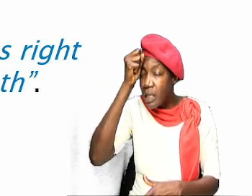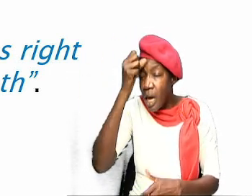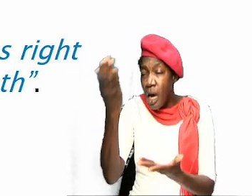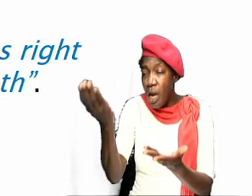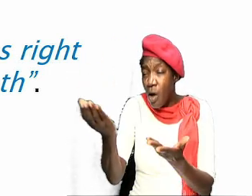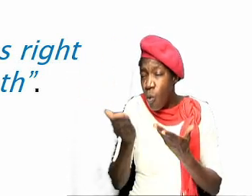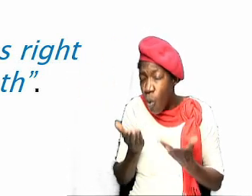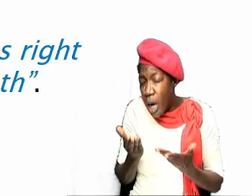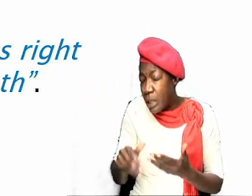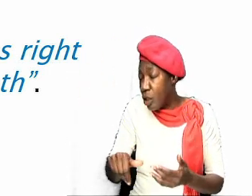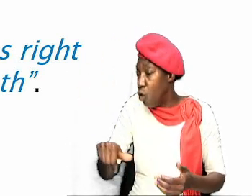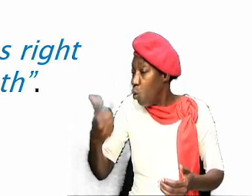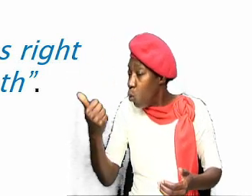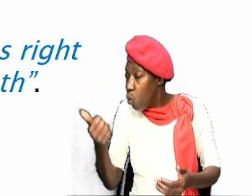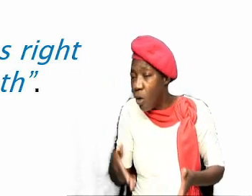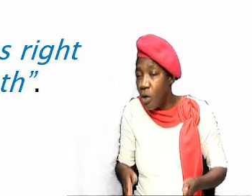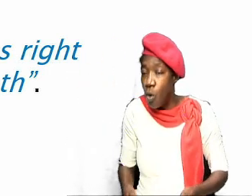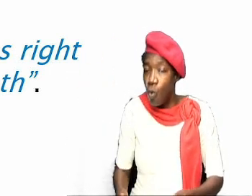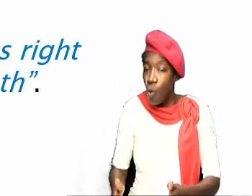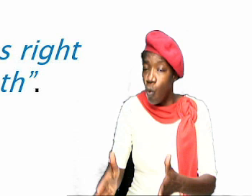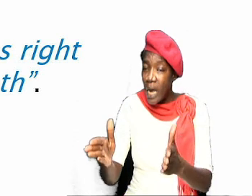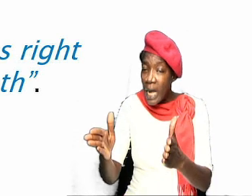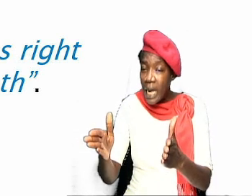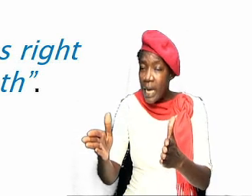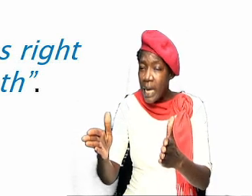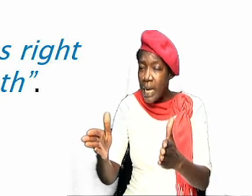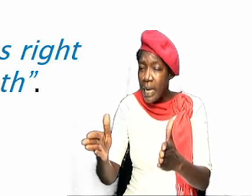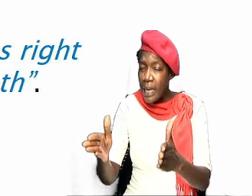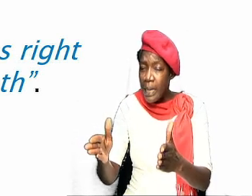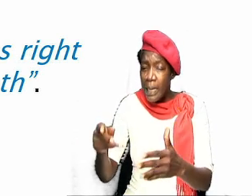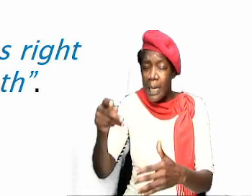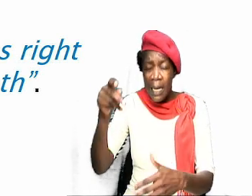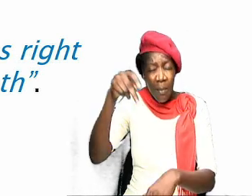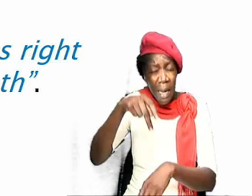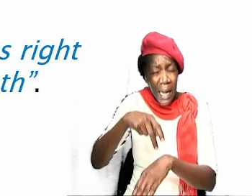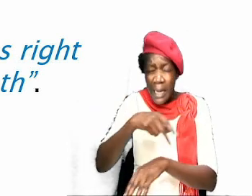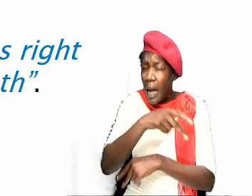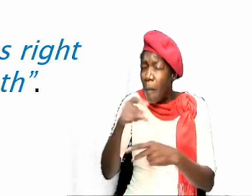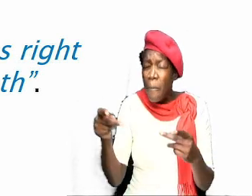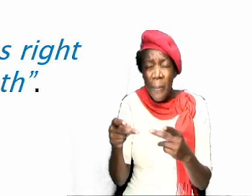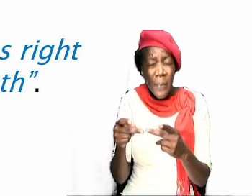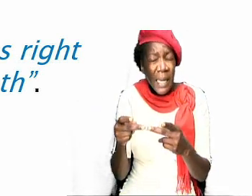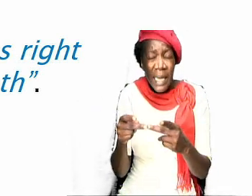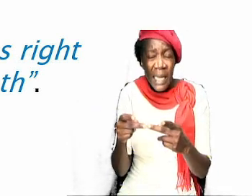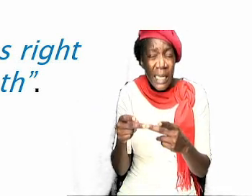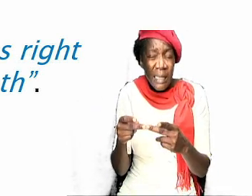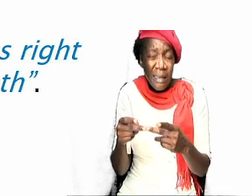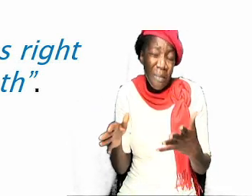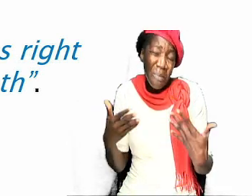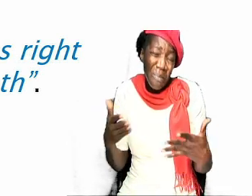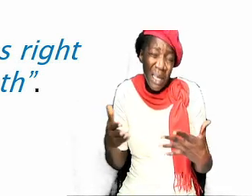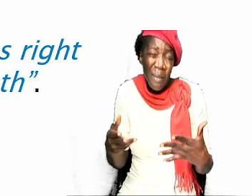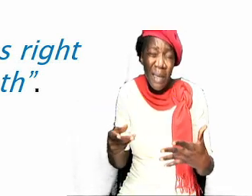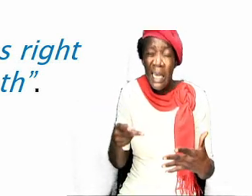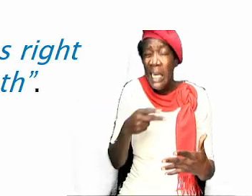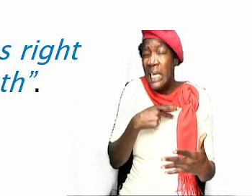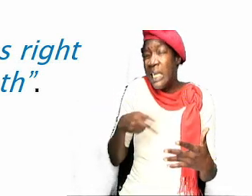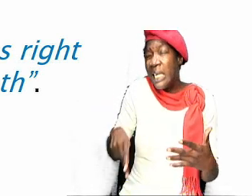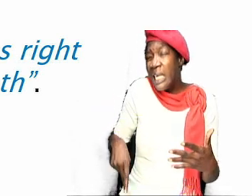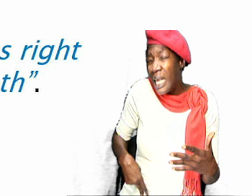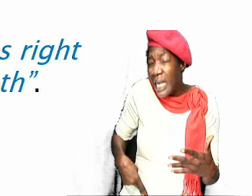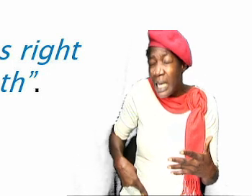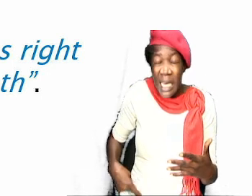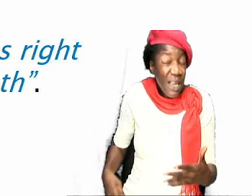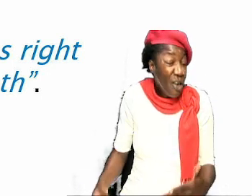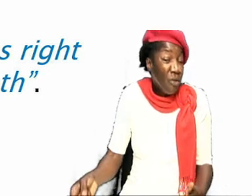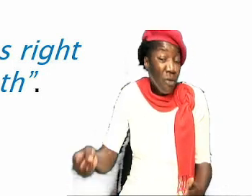wanted his own way. He was at the point where, I don't know if it was the kingship that got to him,